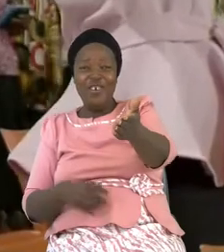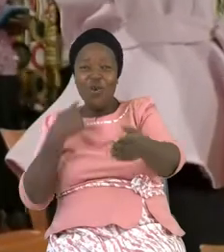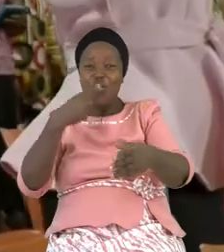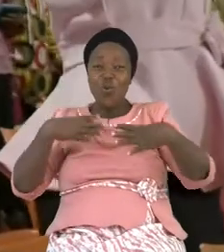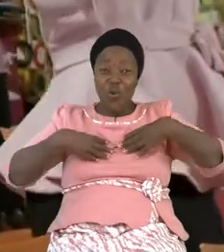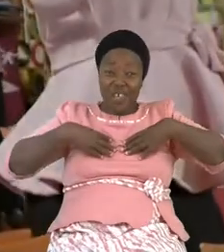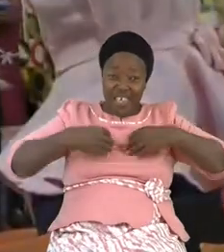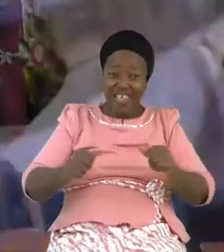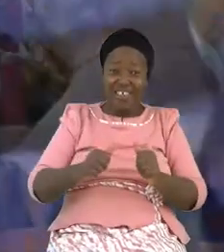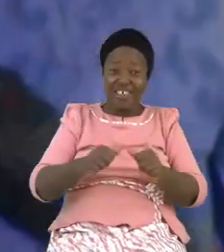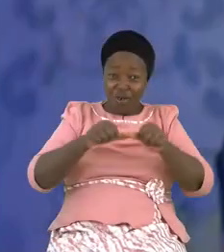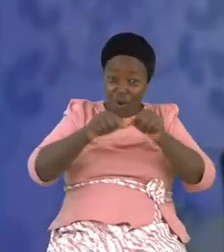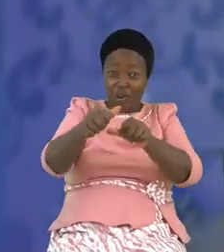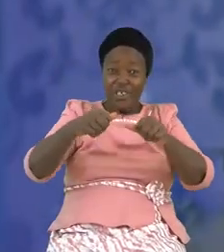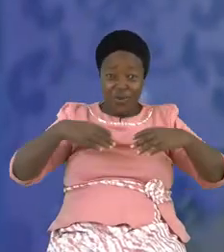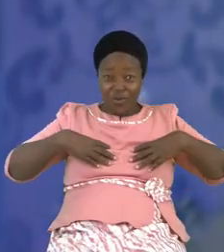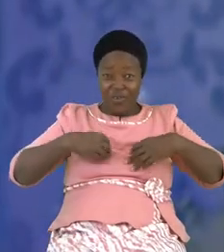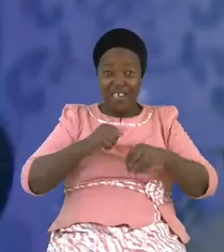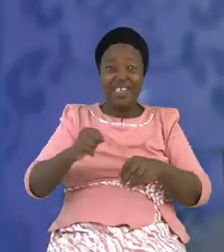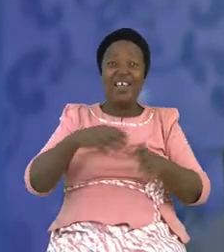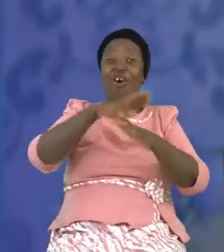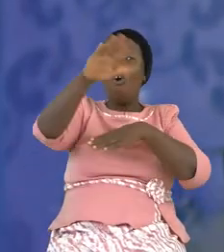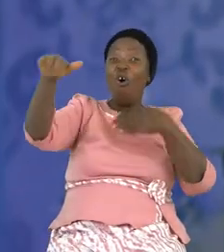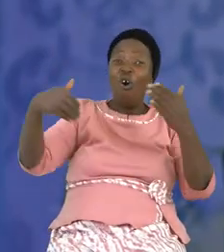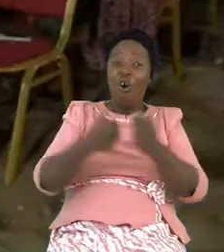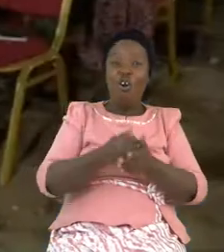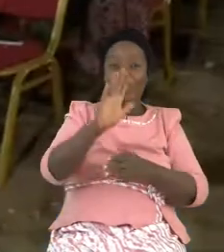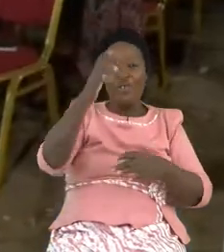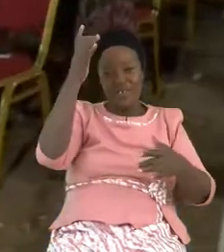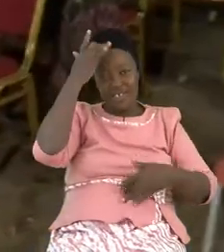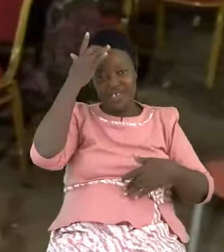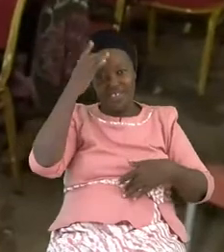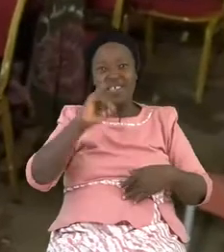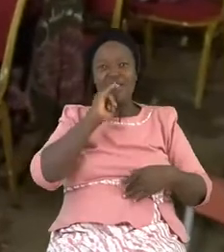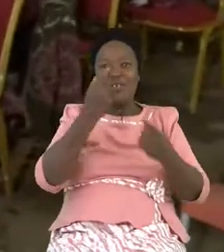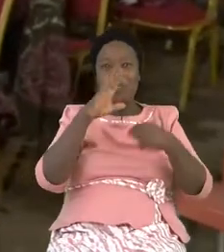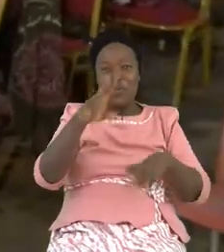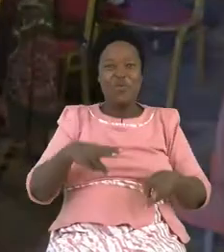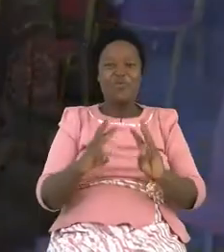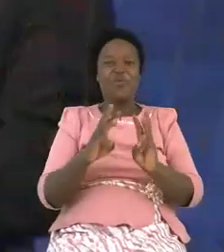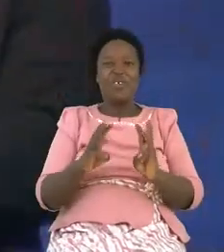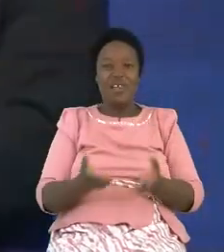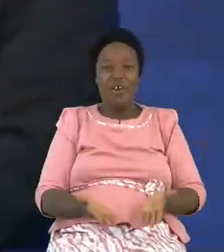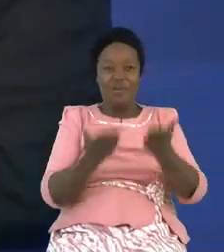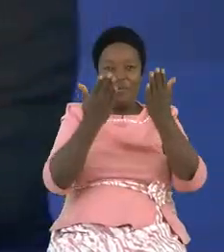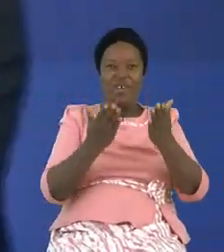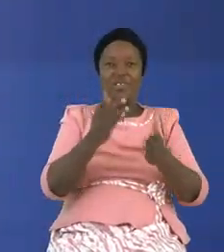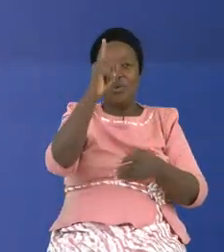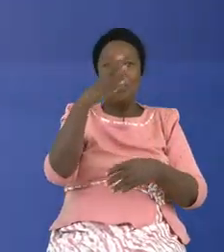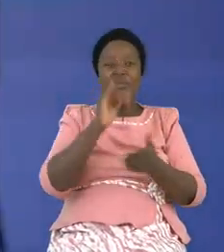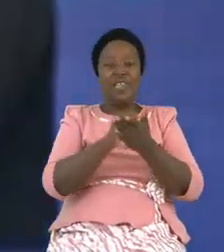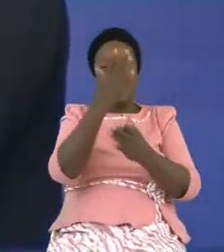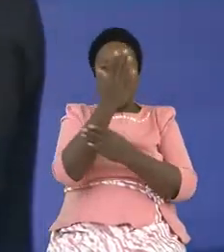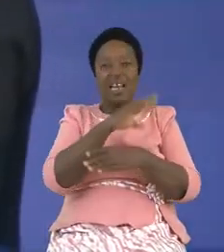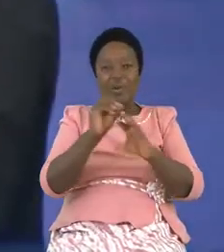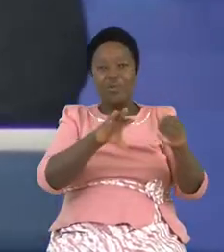healeth all thy diseases. It's coming your way. Raise up that hand and lay the other hand